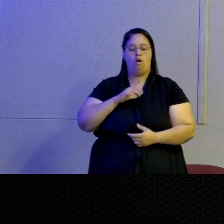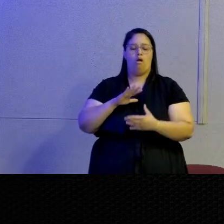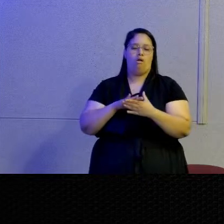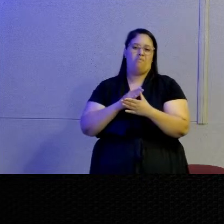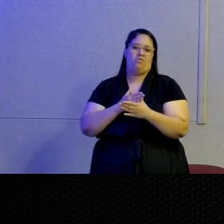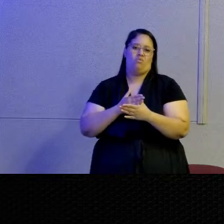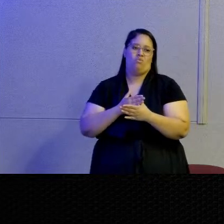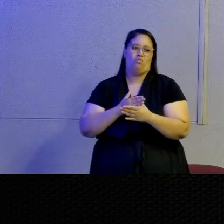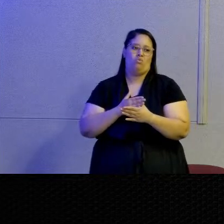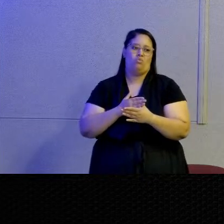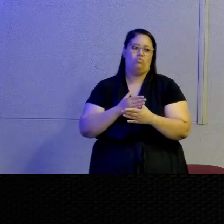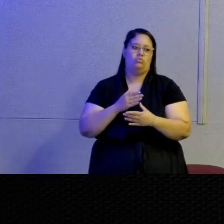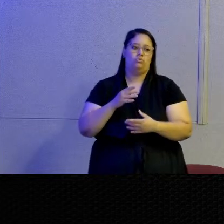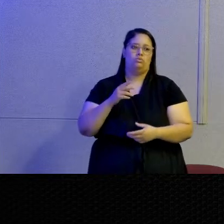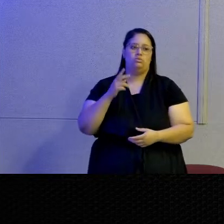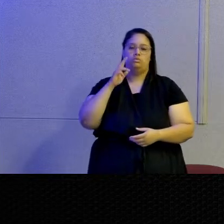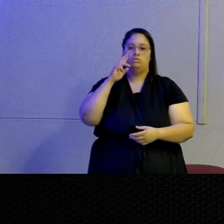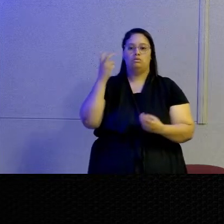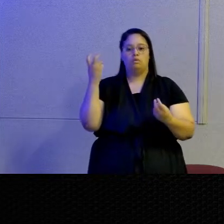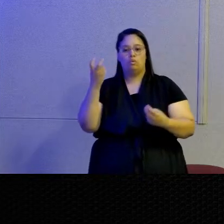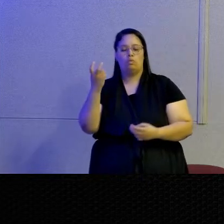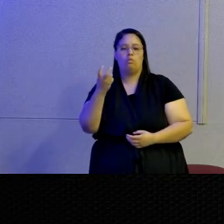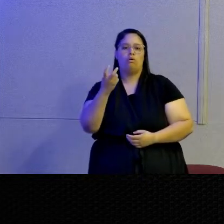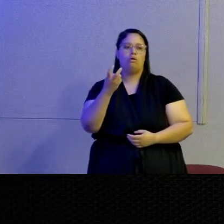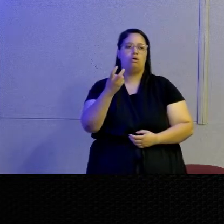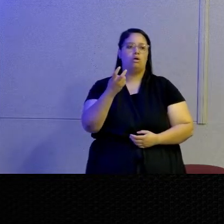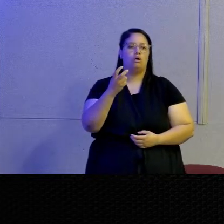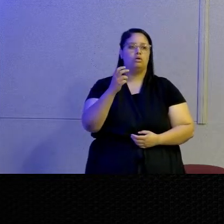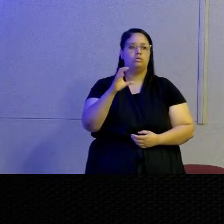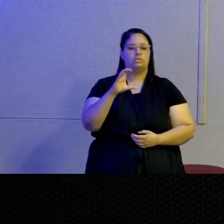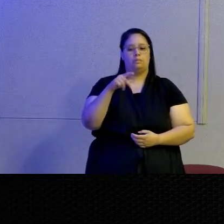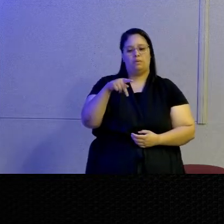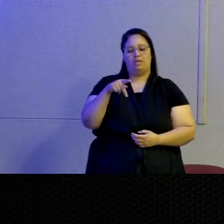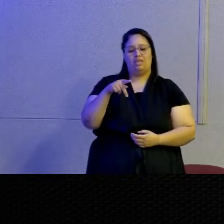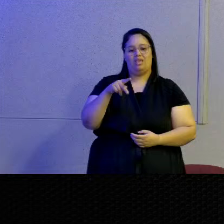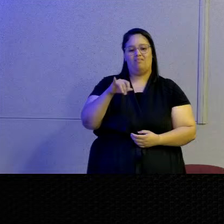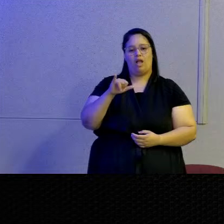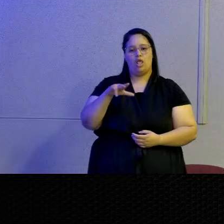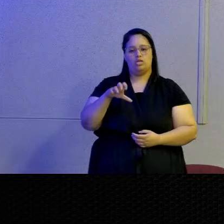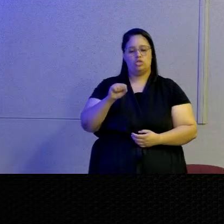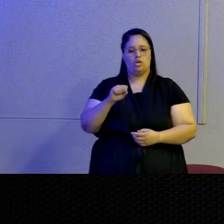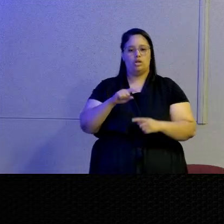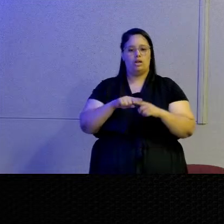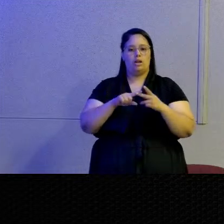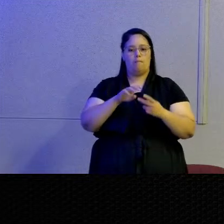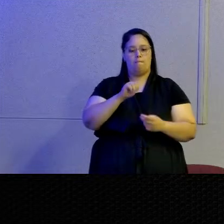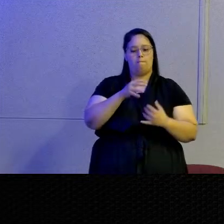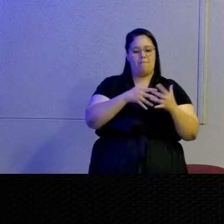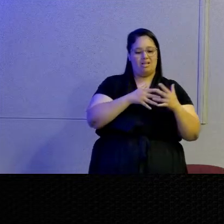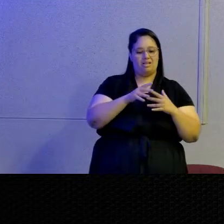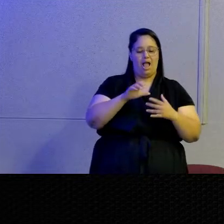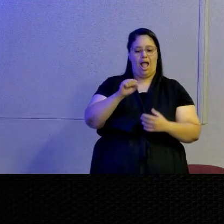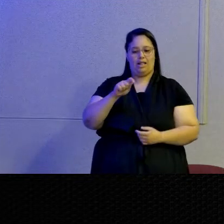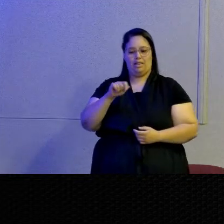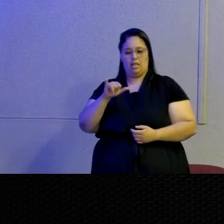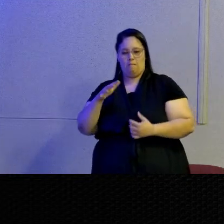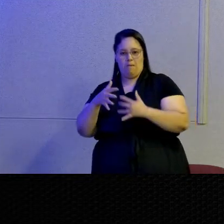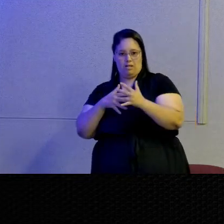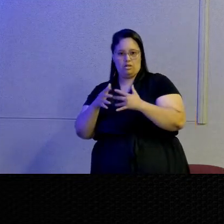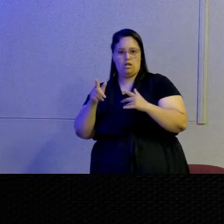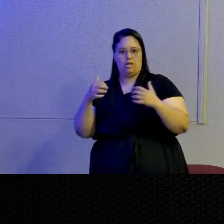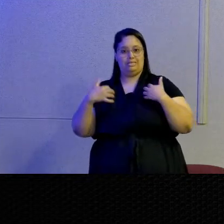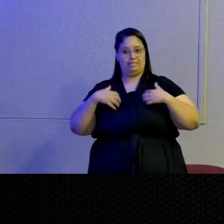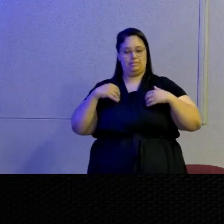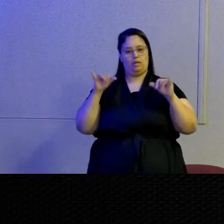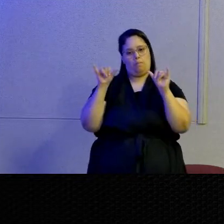particular, which has been looking at CP violation, matter-antimatter symmetry, and has made many exciting measurements,